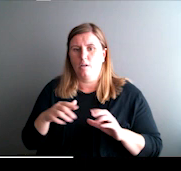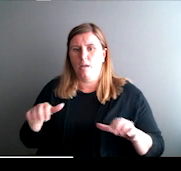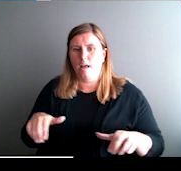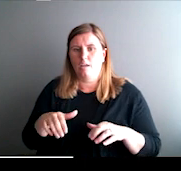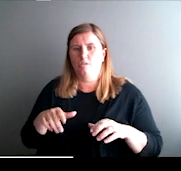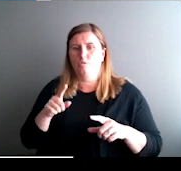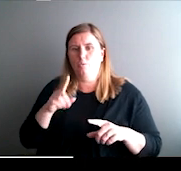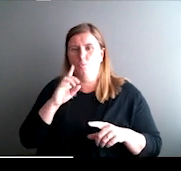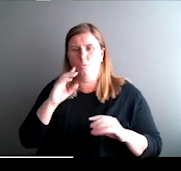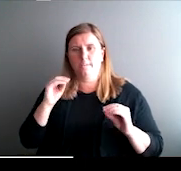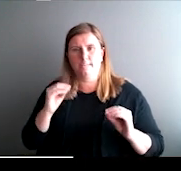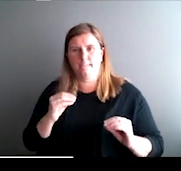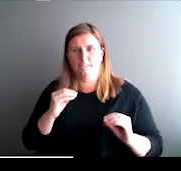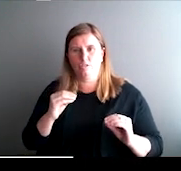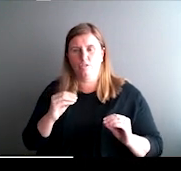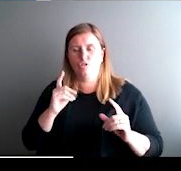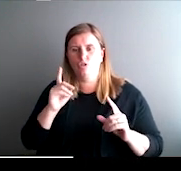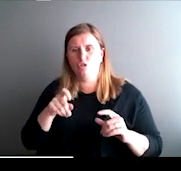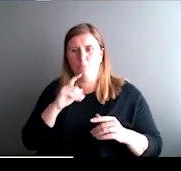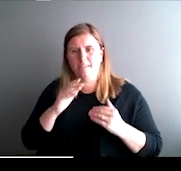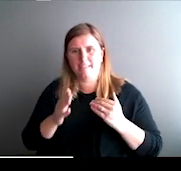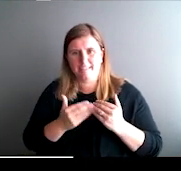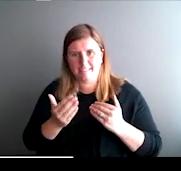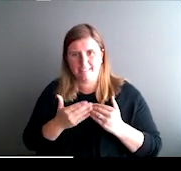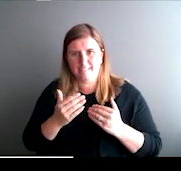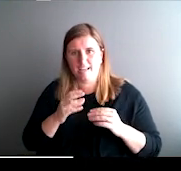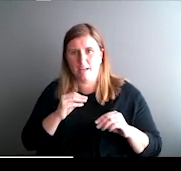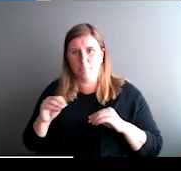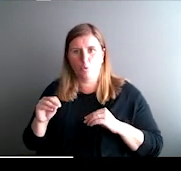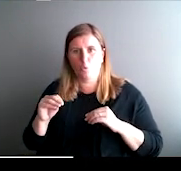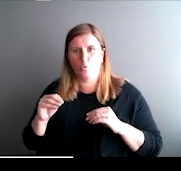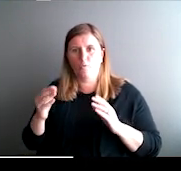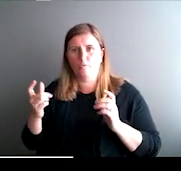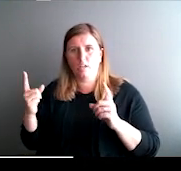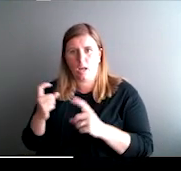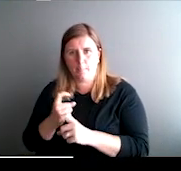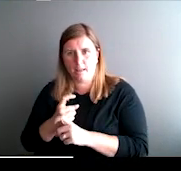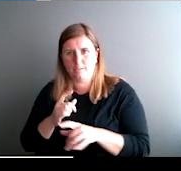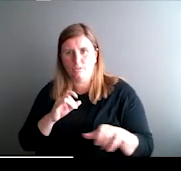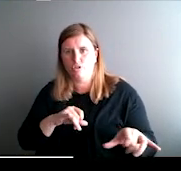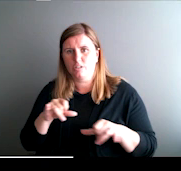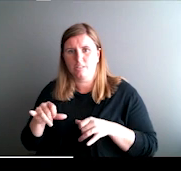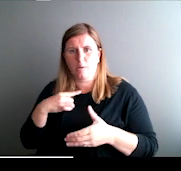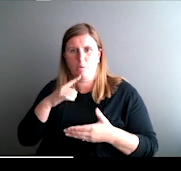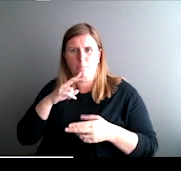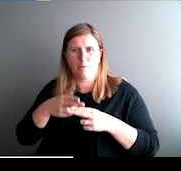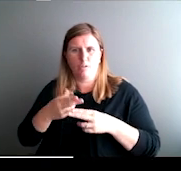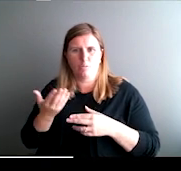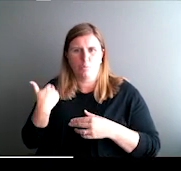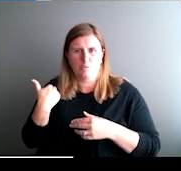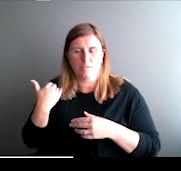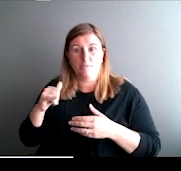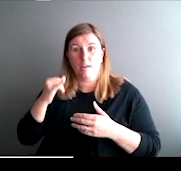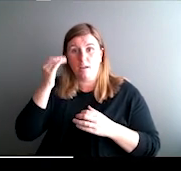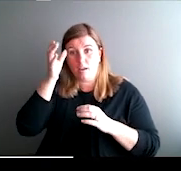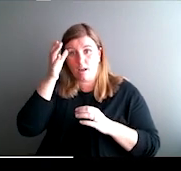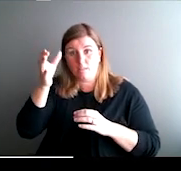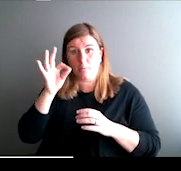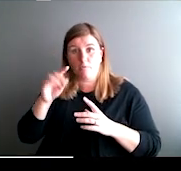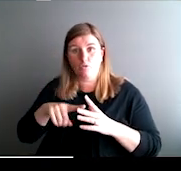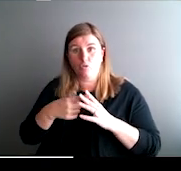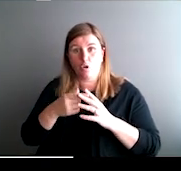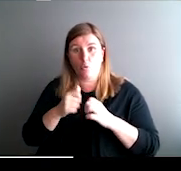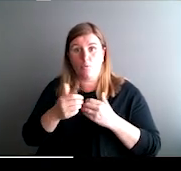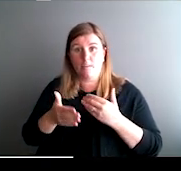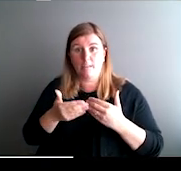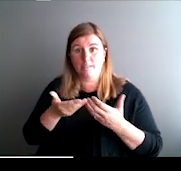actions that you're going to teach should be easy and move to complex, just like we talked about previously. This idea of start with the